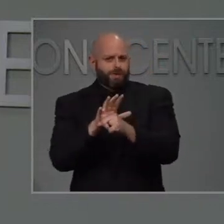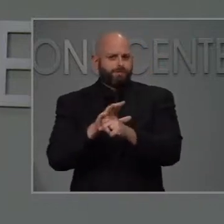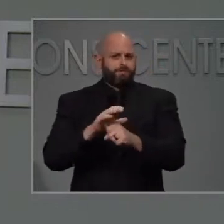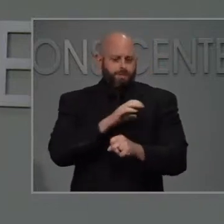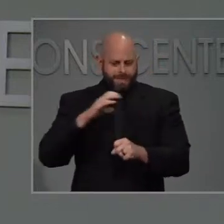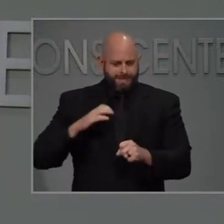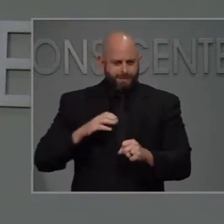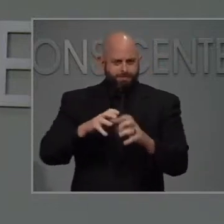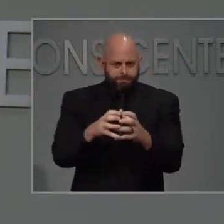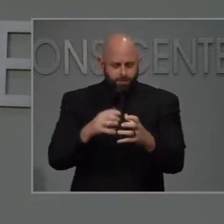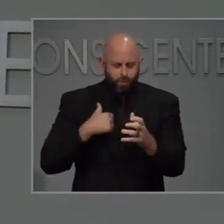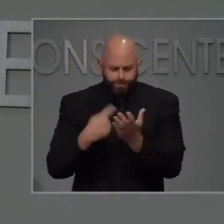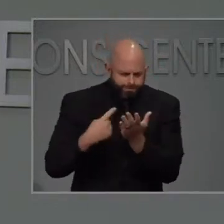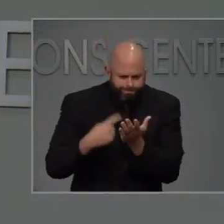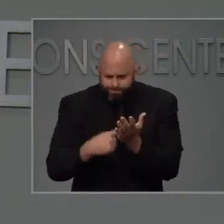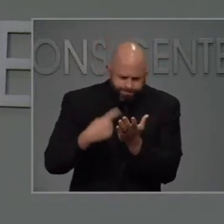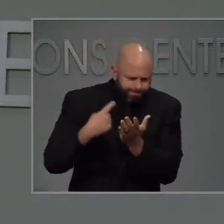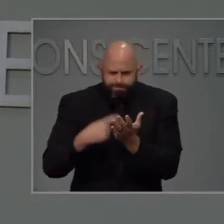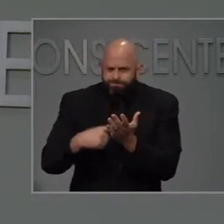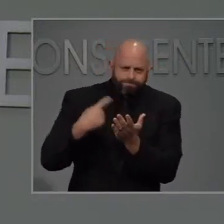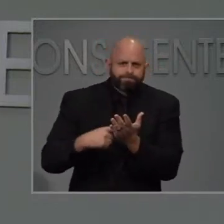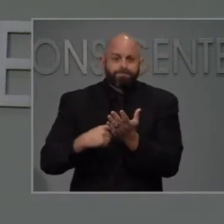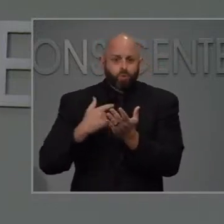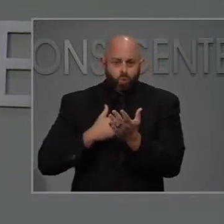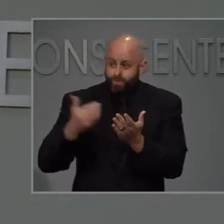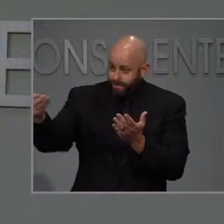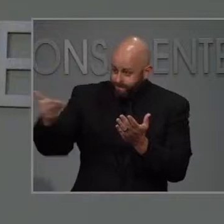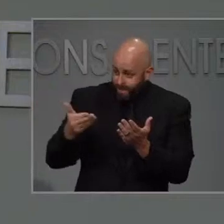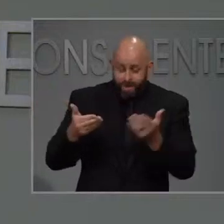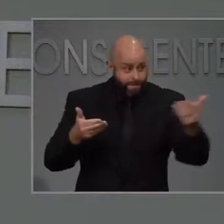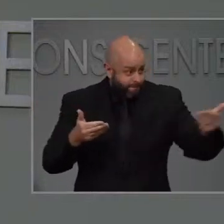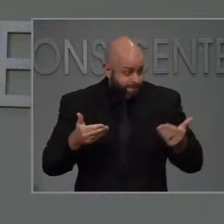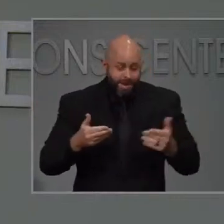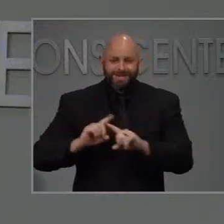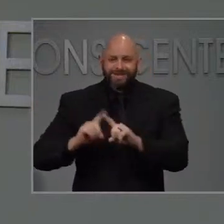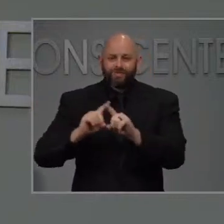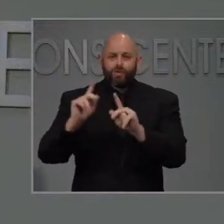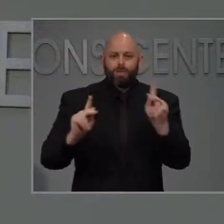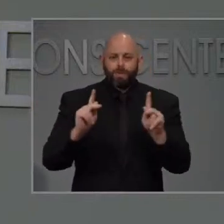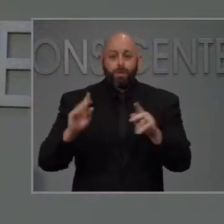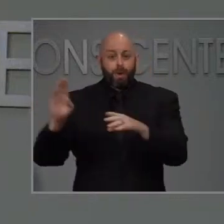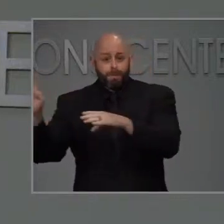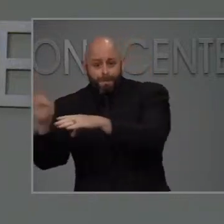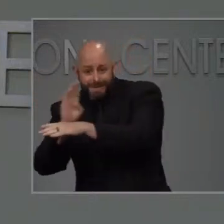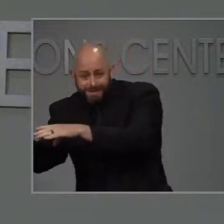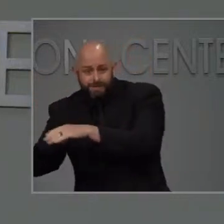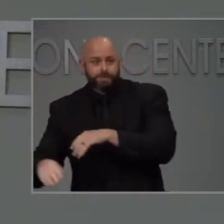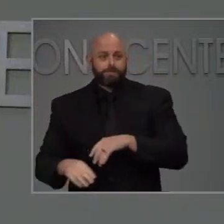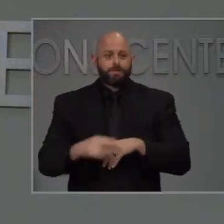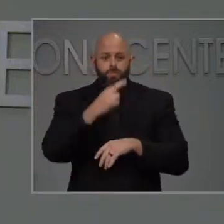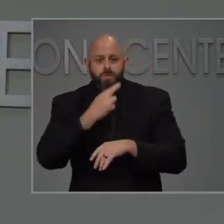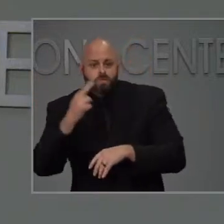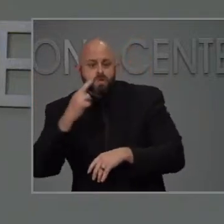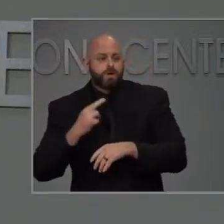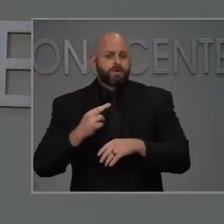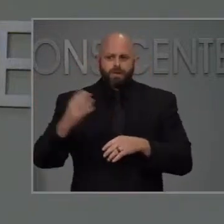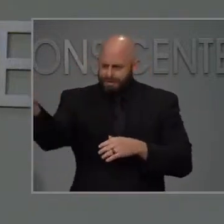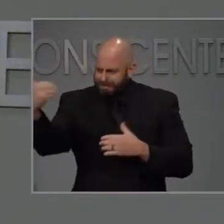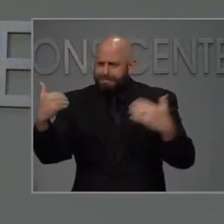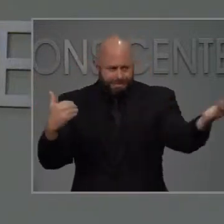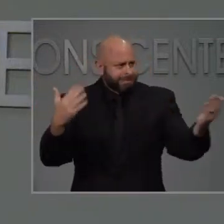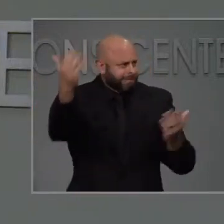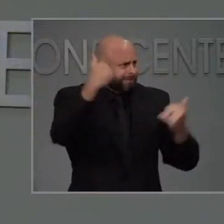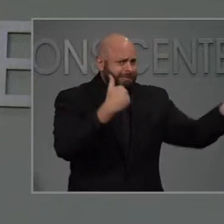on this. We have invited many of the businesses that are in question, whether it's the restaurants or the